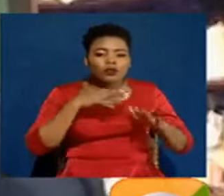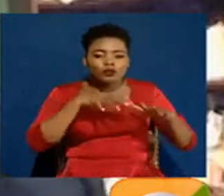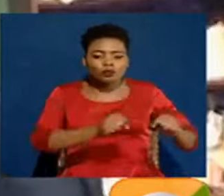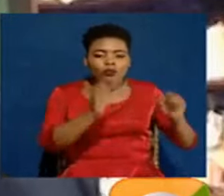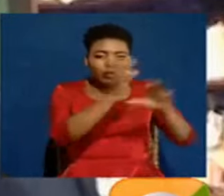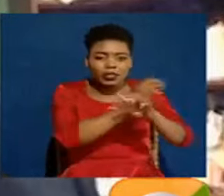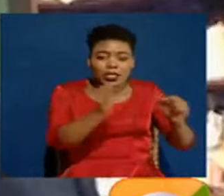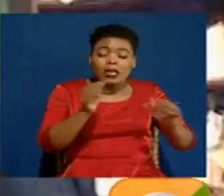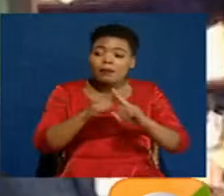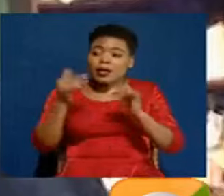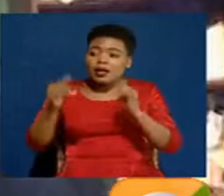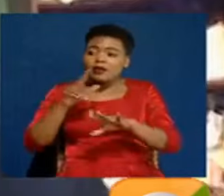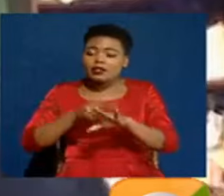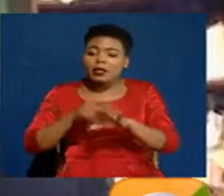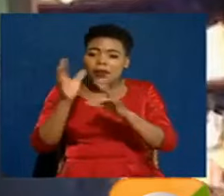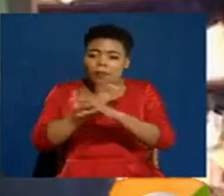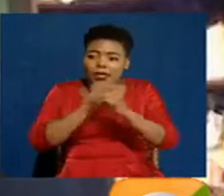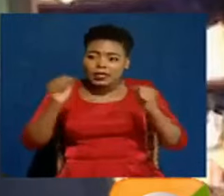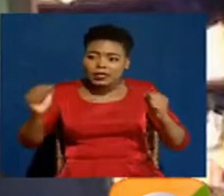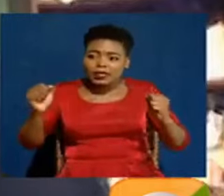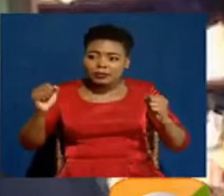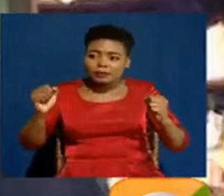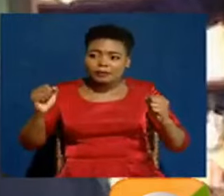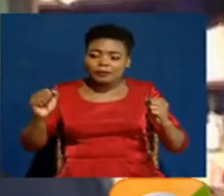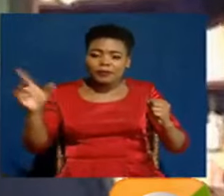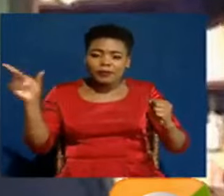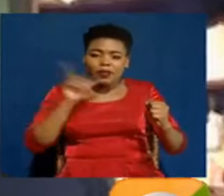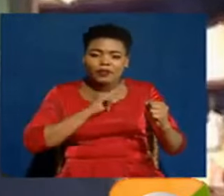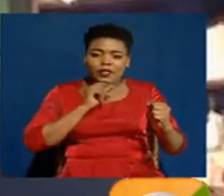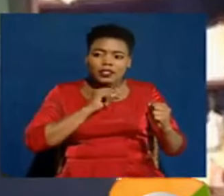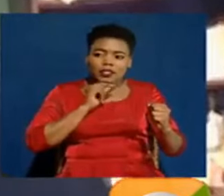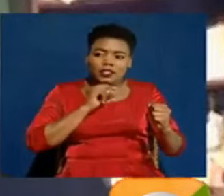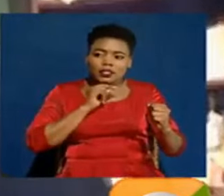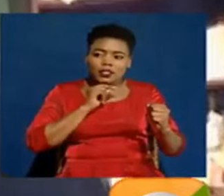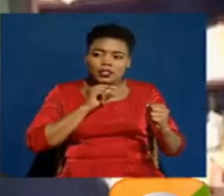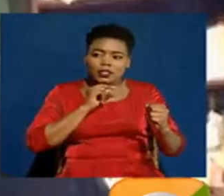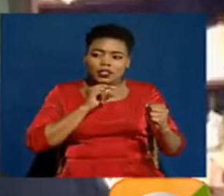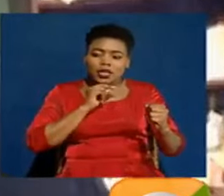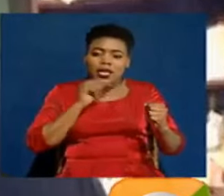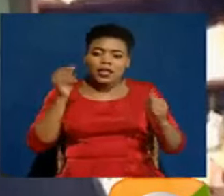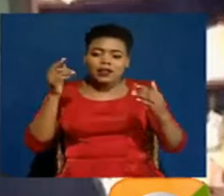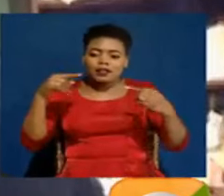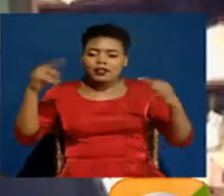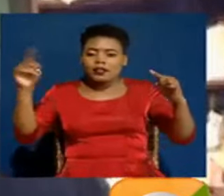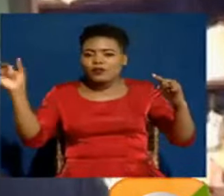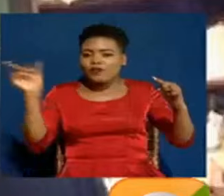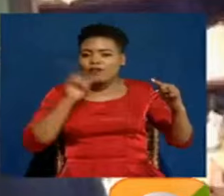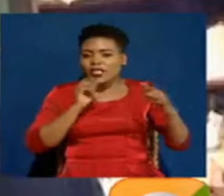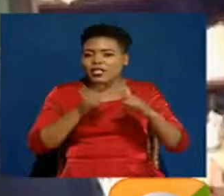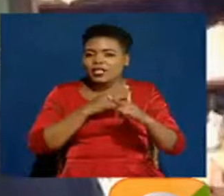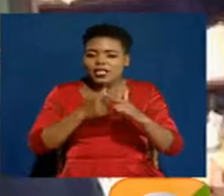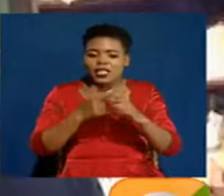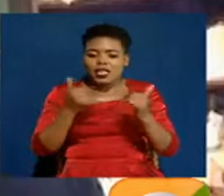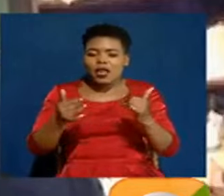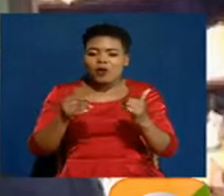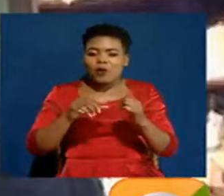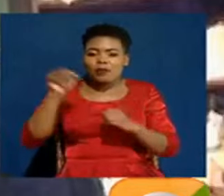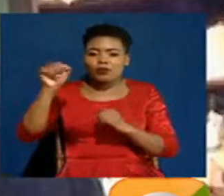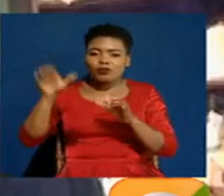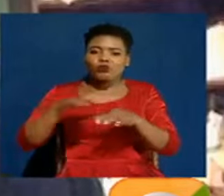as the presidential candidate, as soon as they finish their term, the party dies off. Like Jubilee is soon going to die